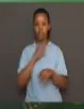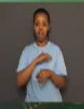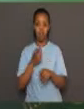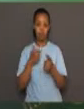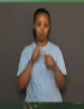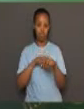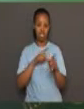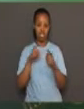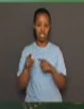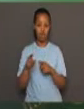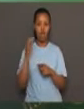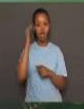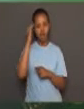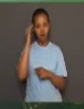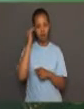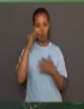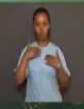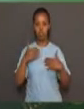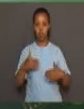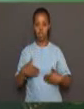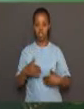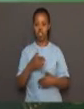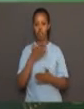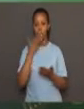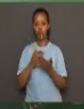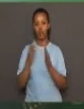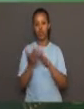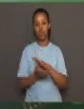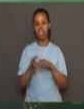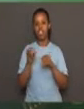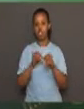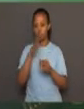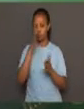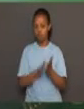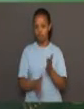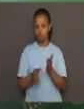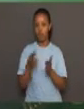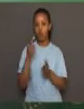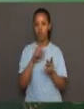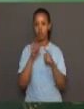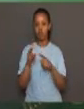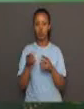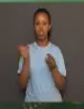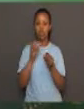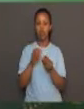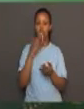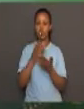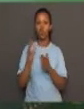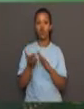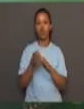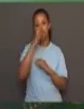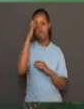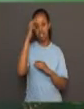was able to coordinate with the body a way to perform the activities that led to an